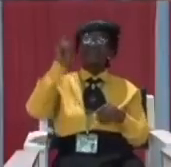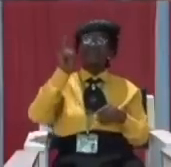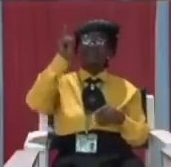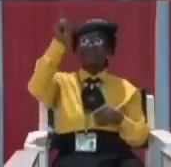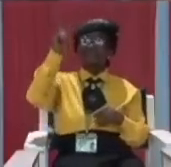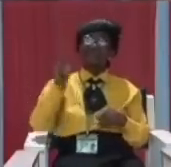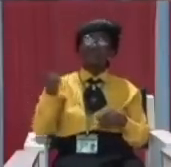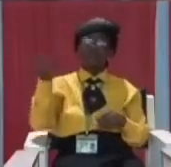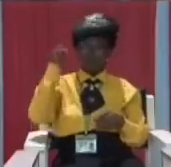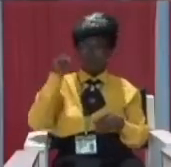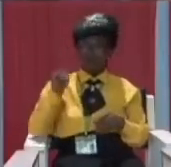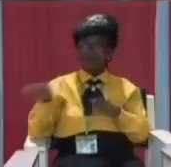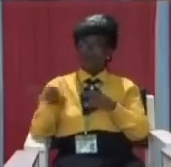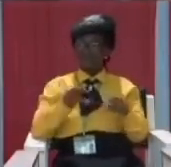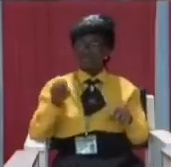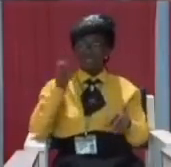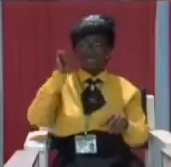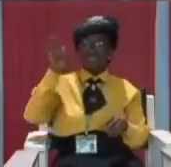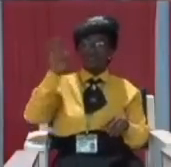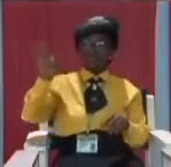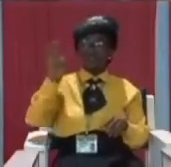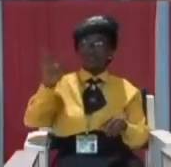He preached a single sermon